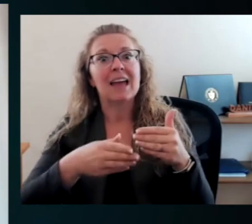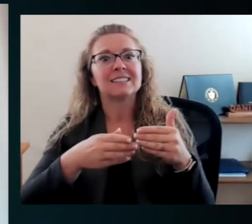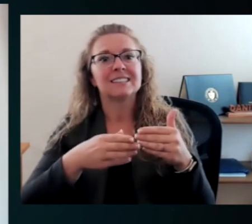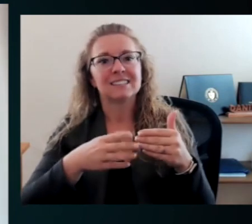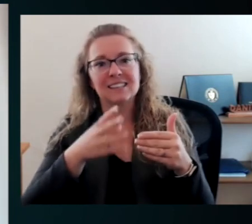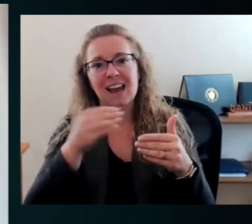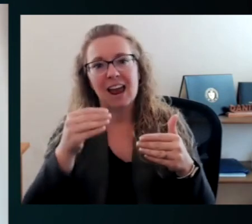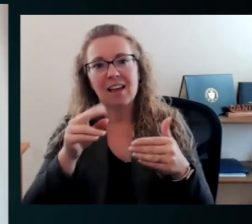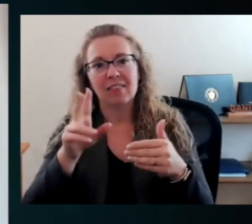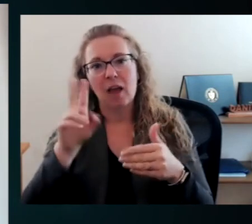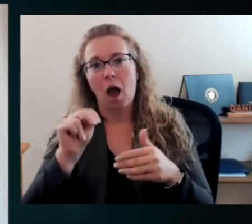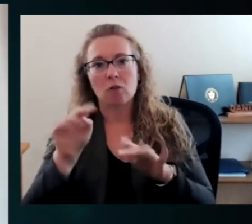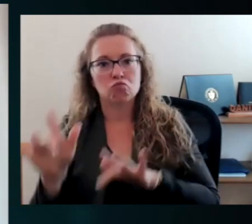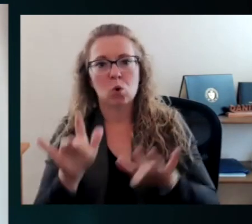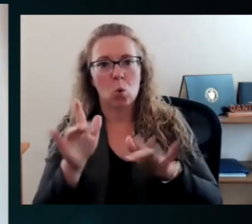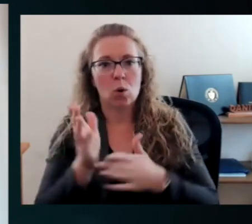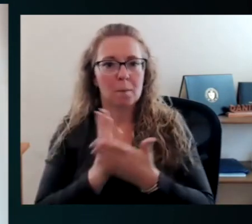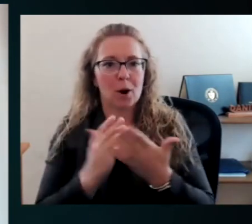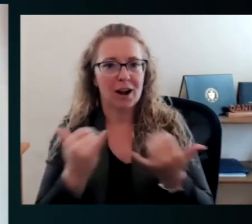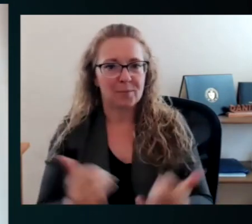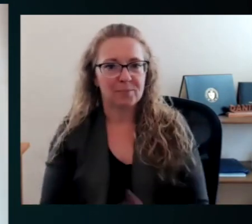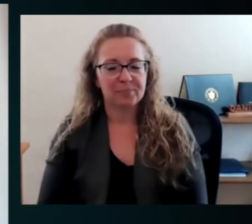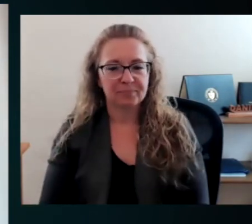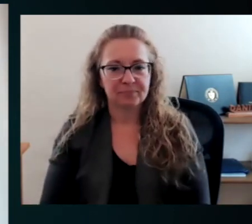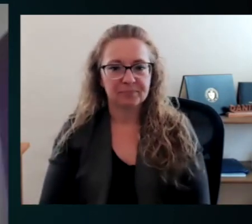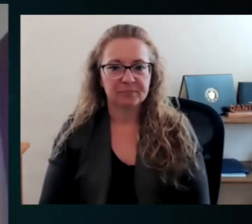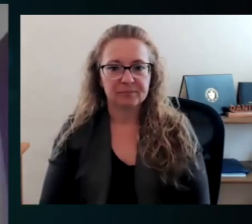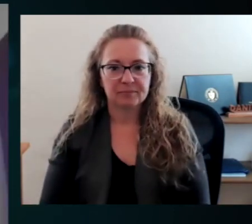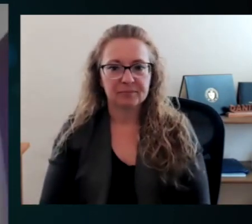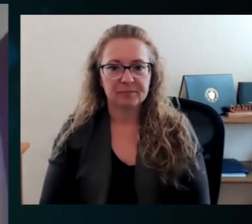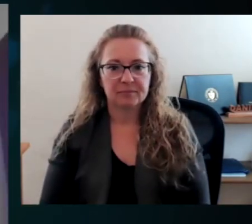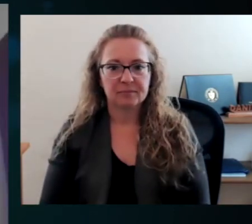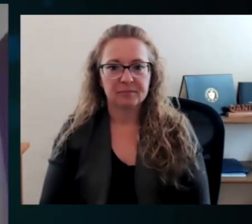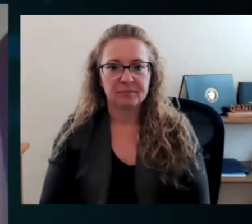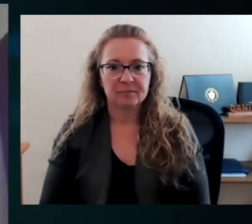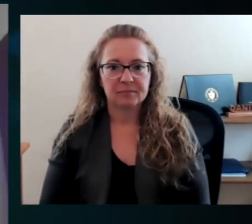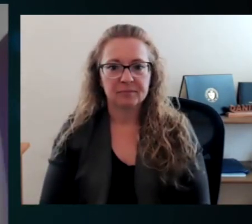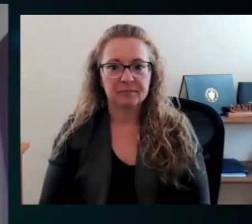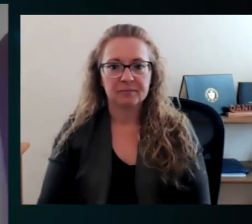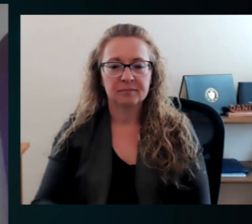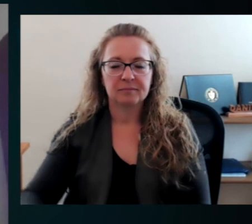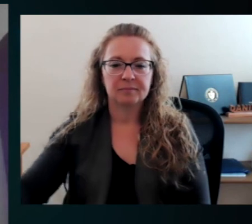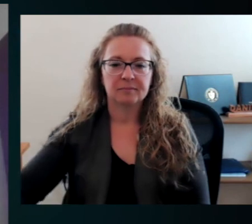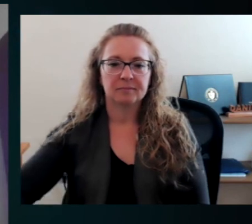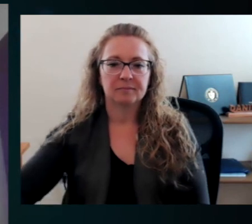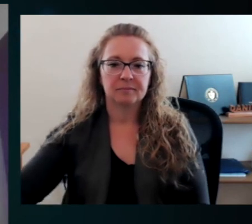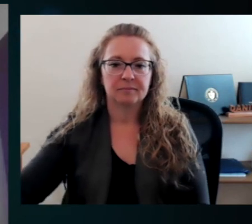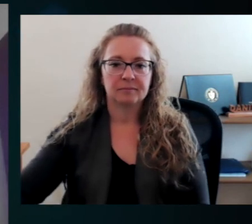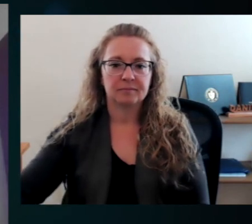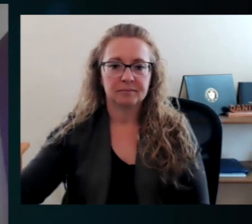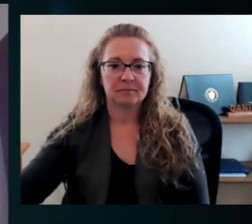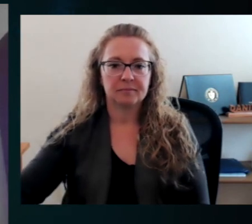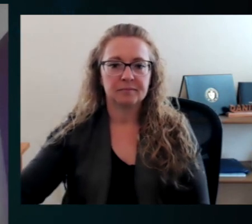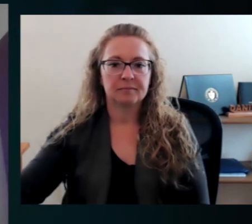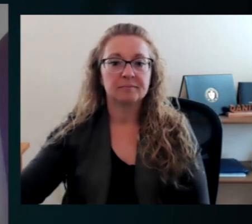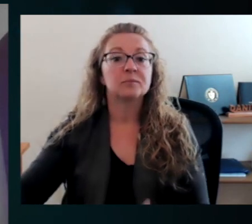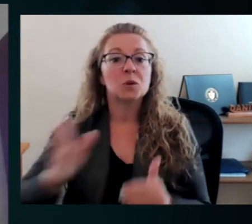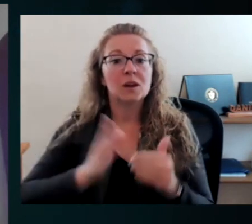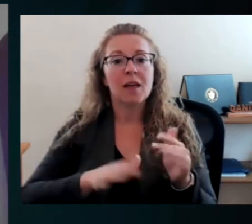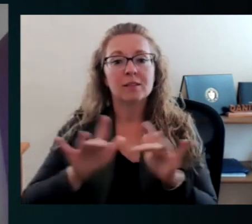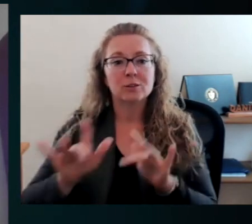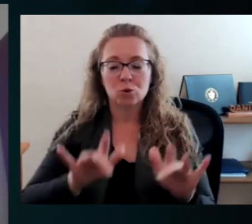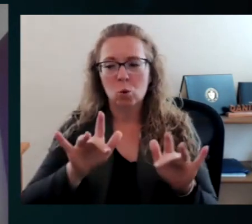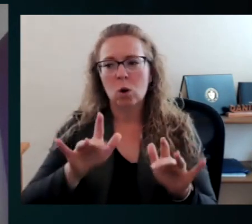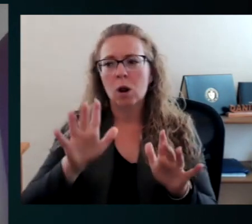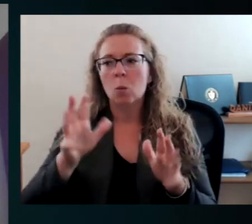unrecorded part now. Perfect. Thank you. I'd also, as we end this recording, just like to give a